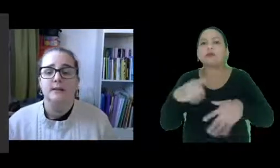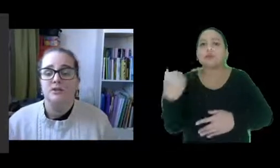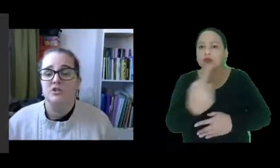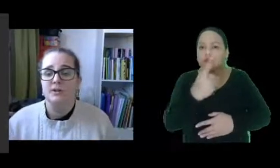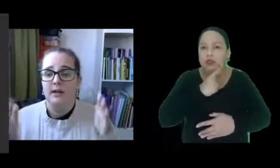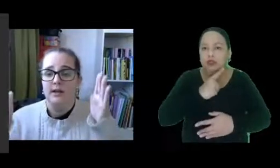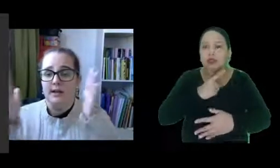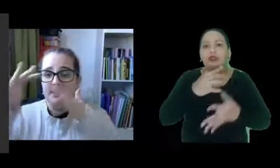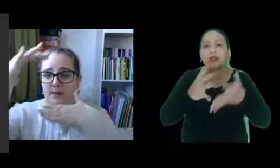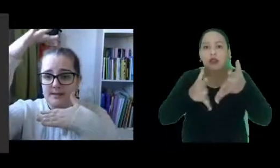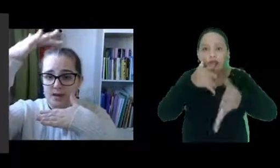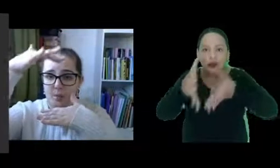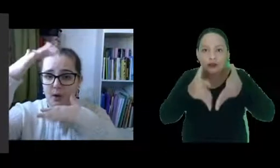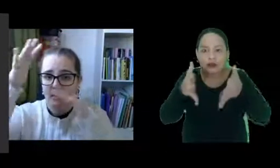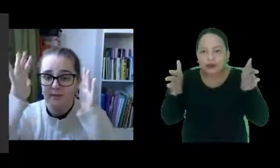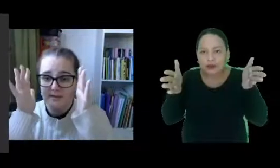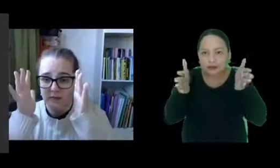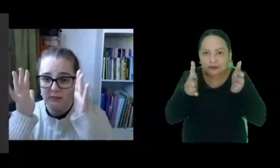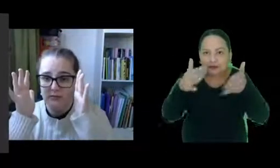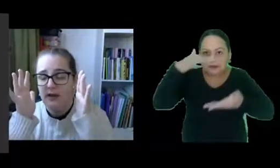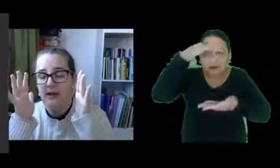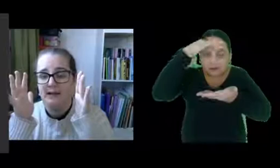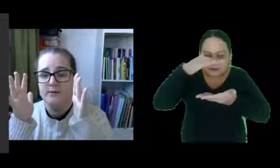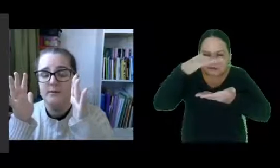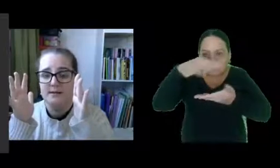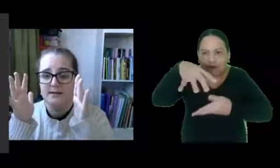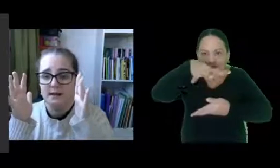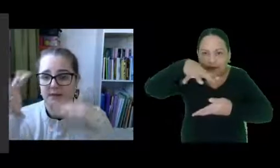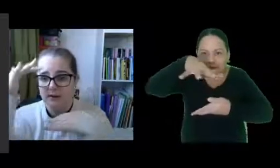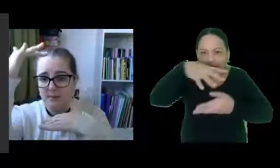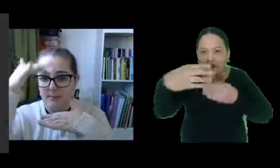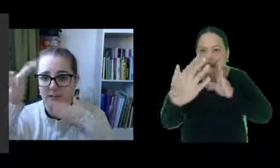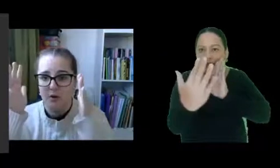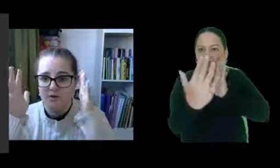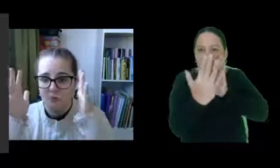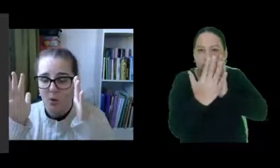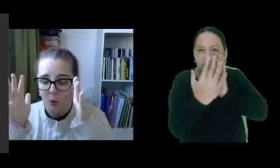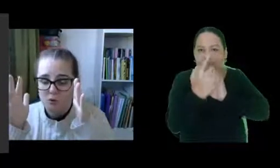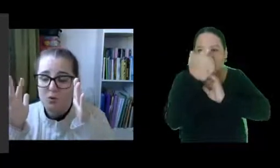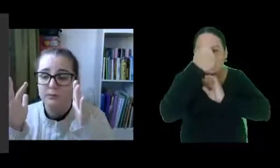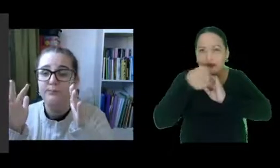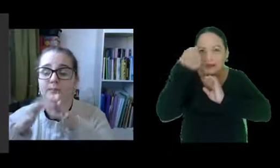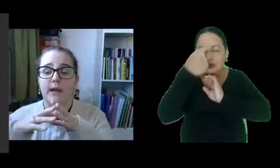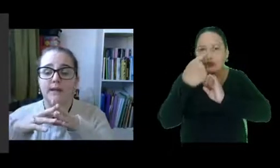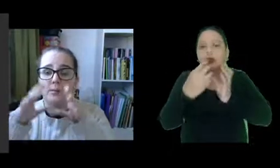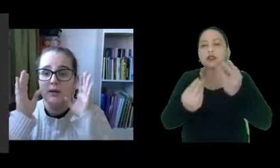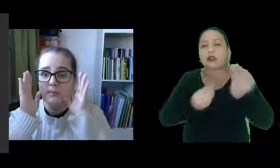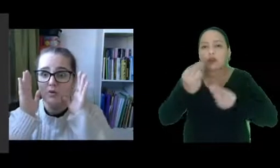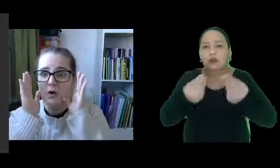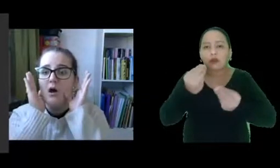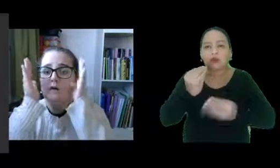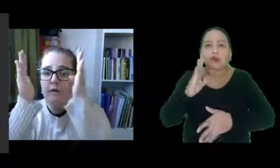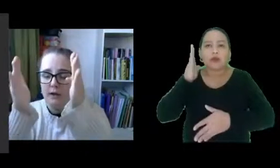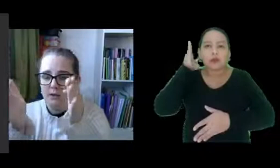moments. So we have Libras in the small field, which is the sign language that's made very close to the face in order to